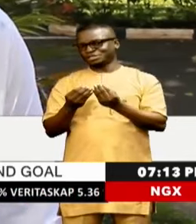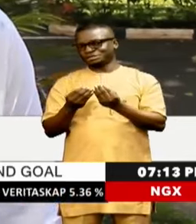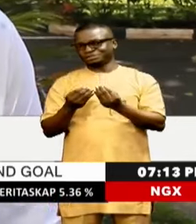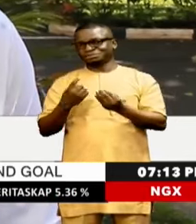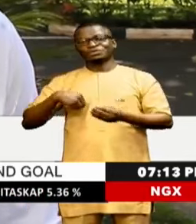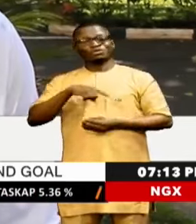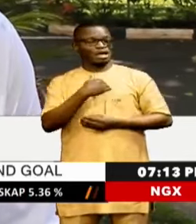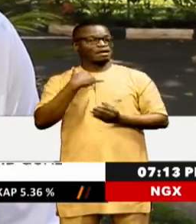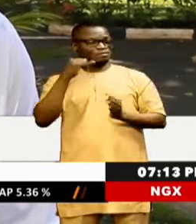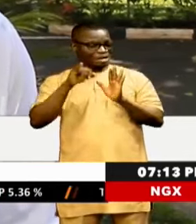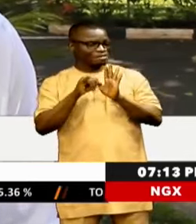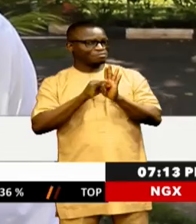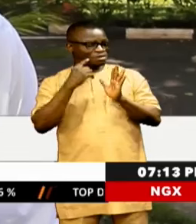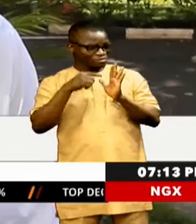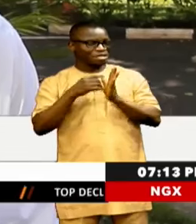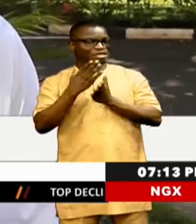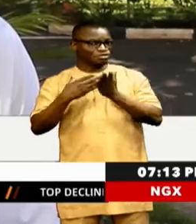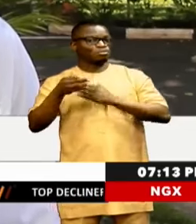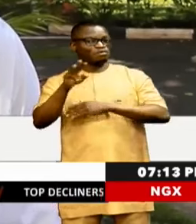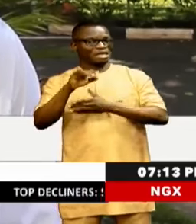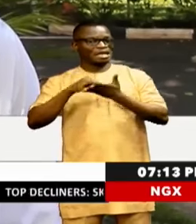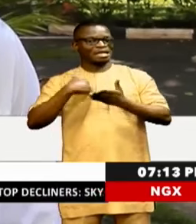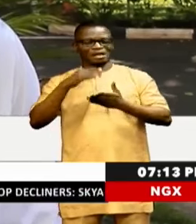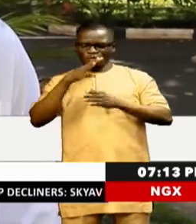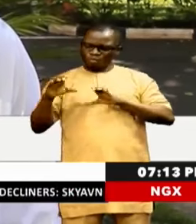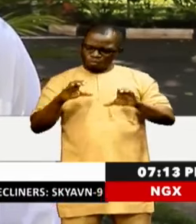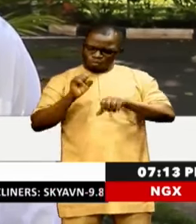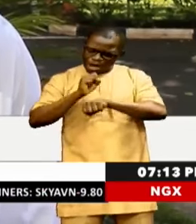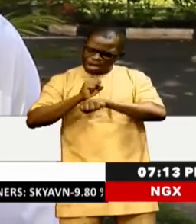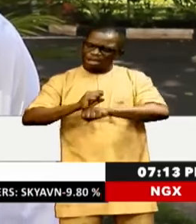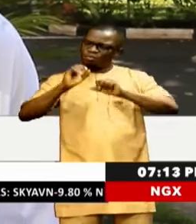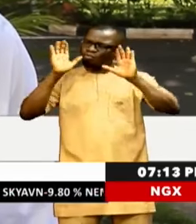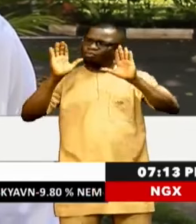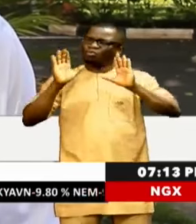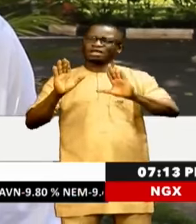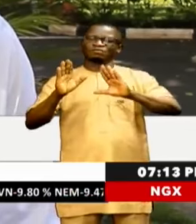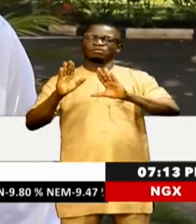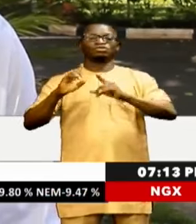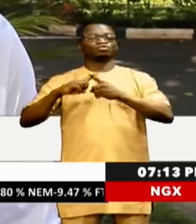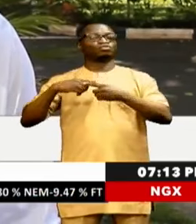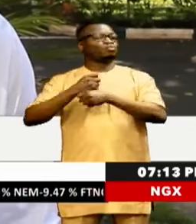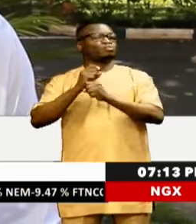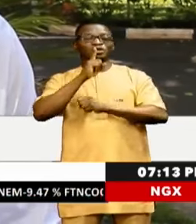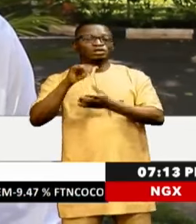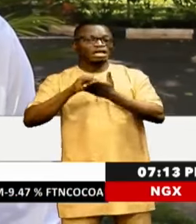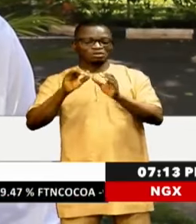We have identified some of them that have been performing incredibly well in ensuring that the organization is meeting its